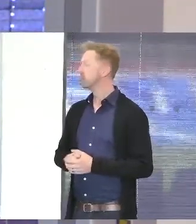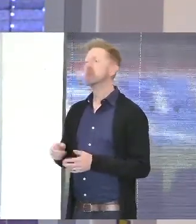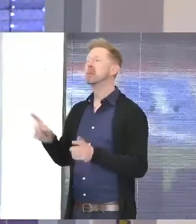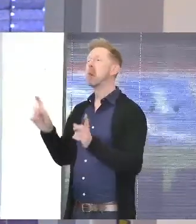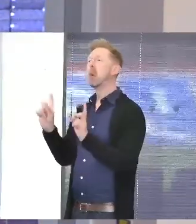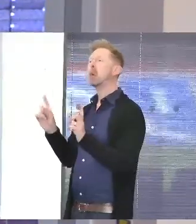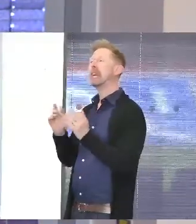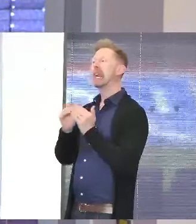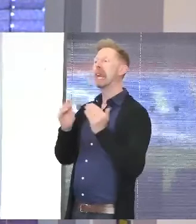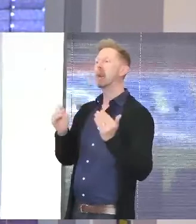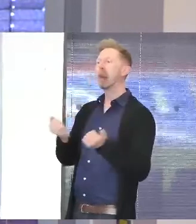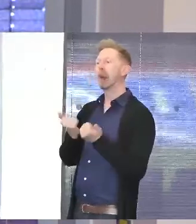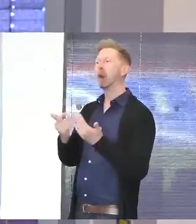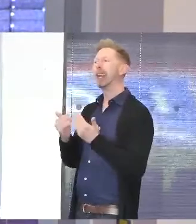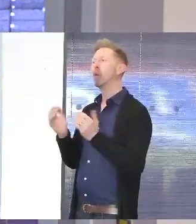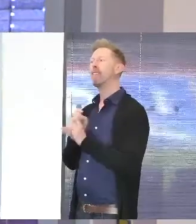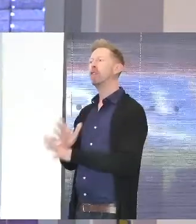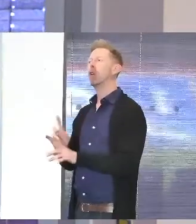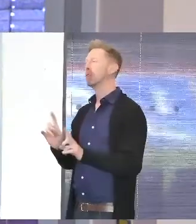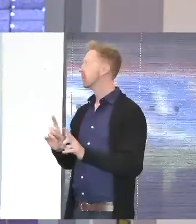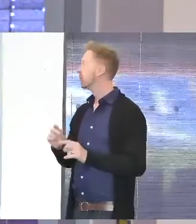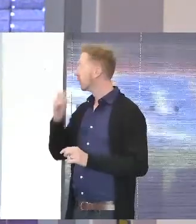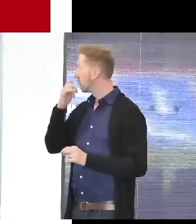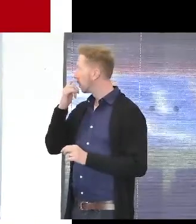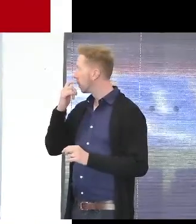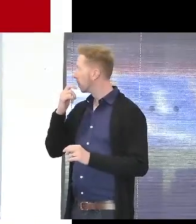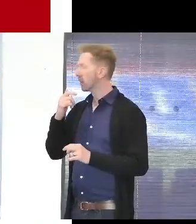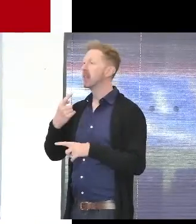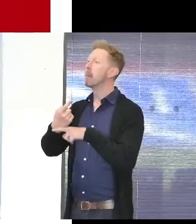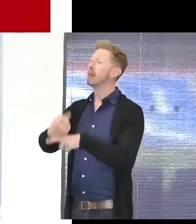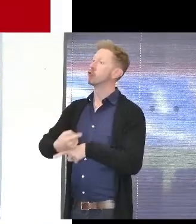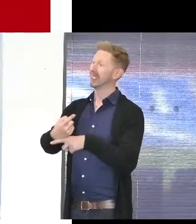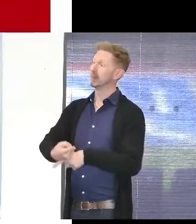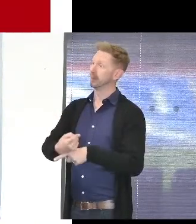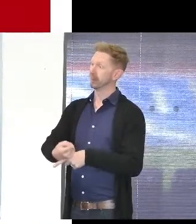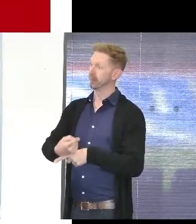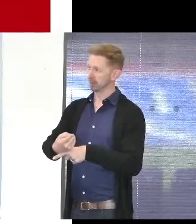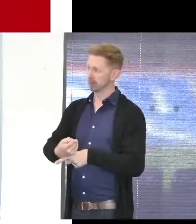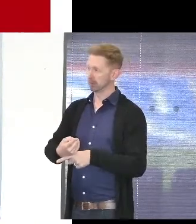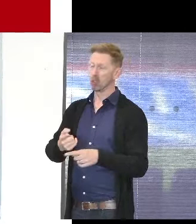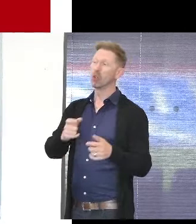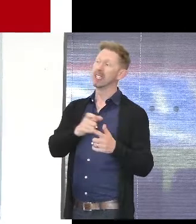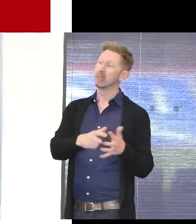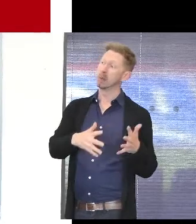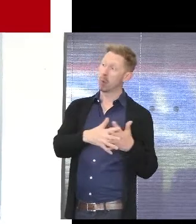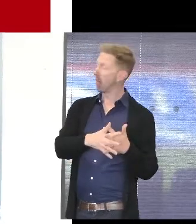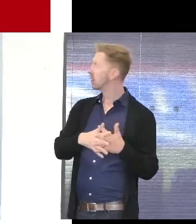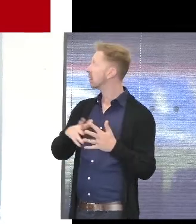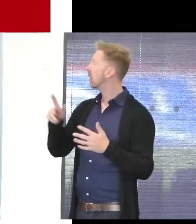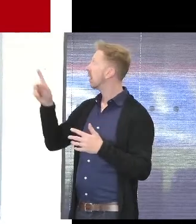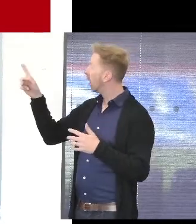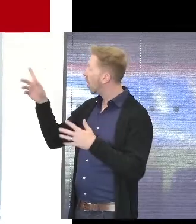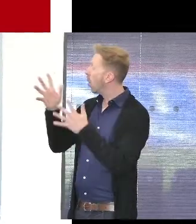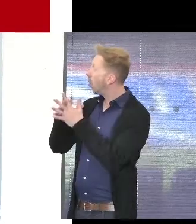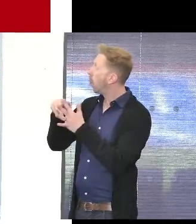what is Equal Power, Equal Voice? It's an intersectional mentoring scheme between Disability Wales, Wen Wales, Stonewall